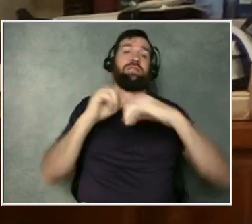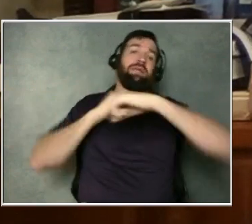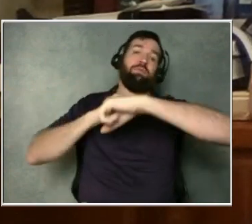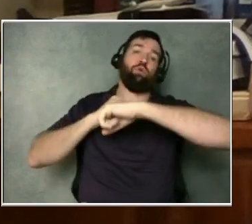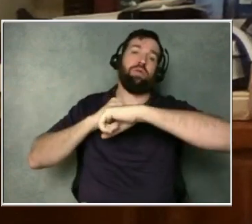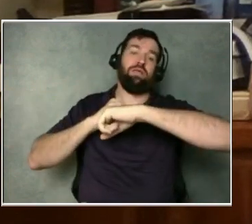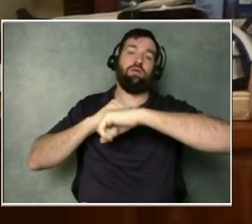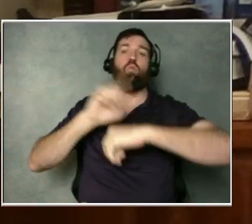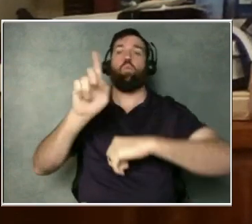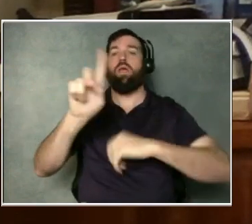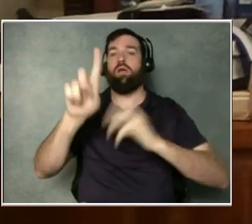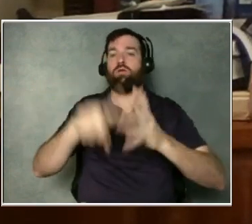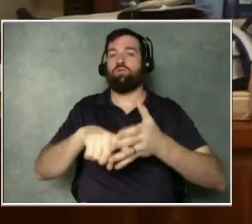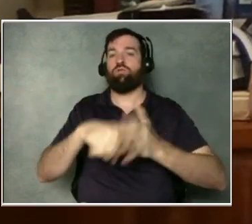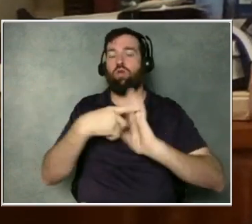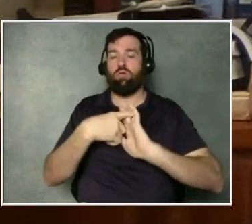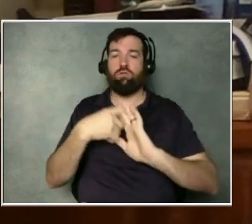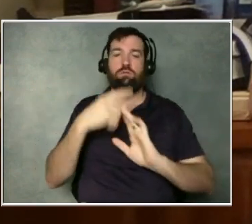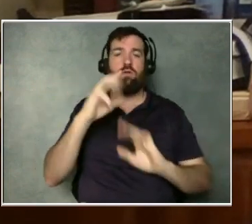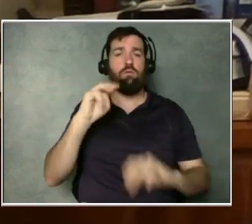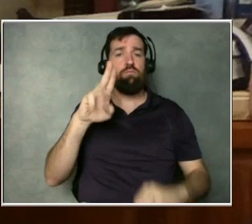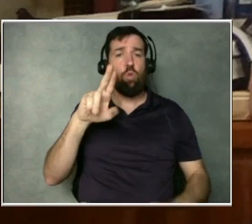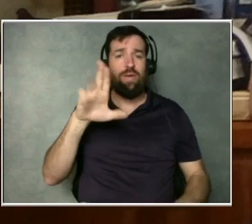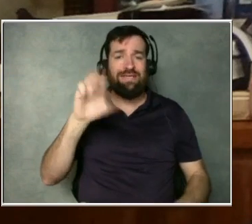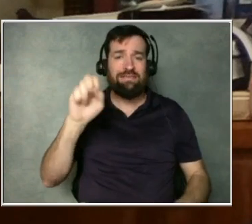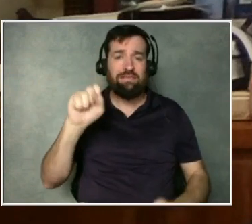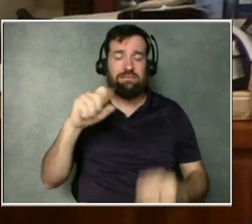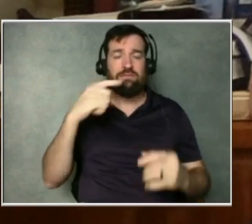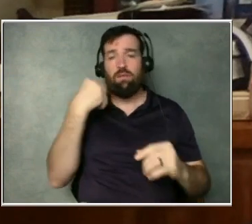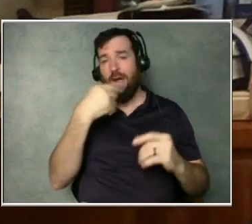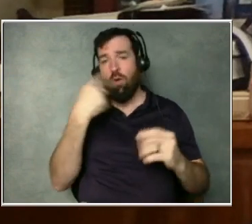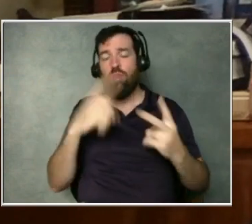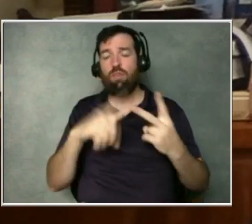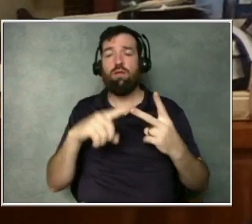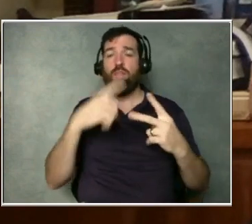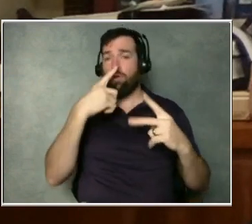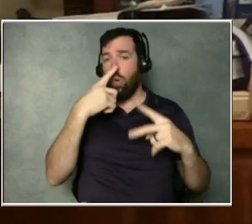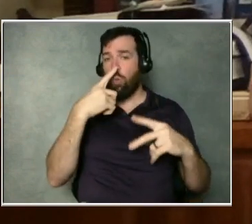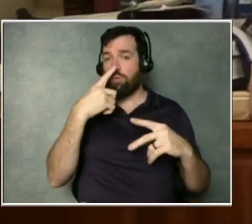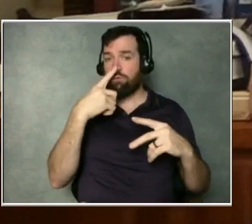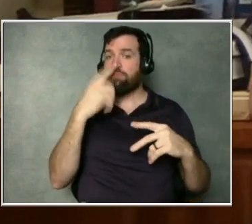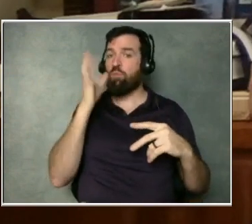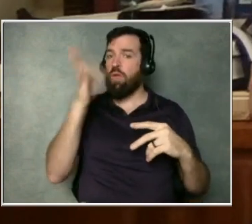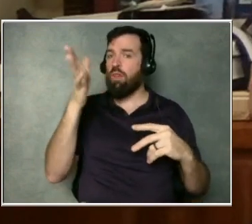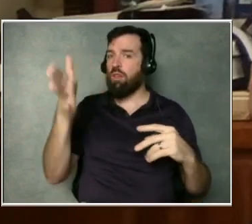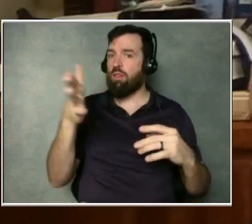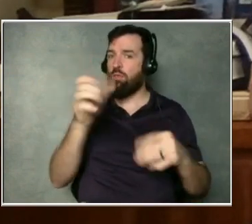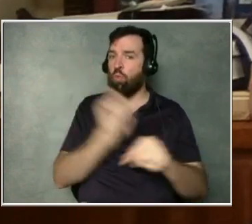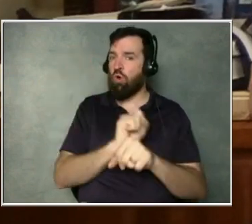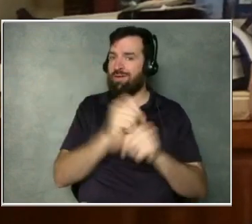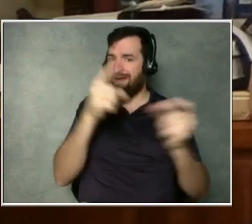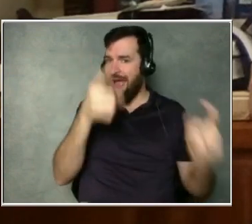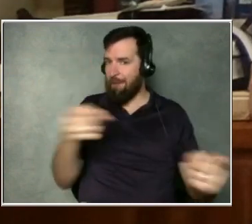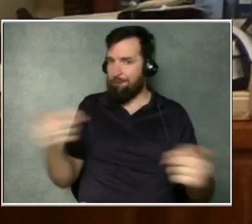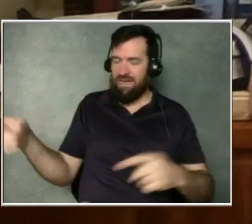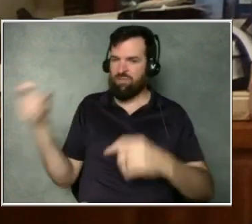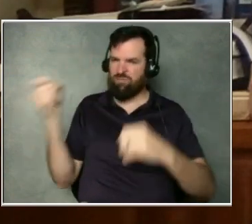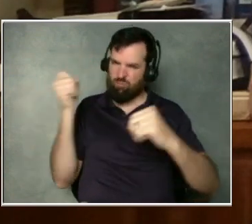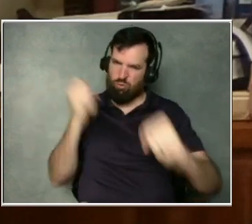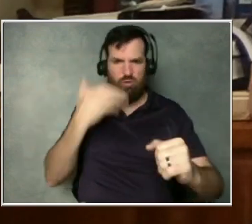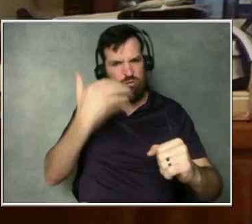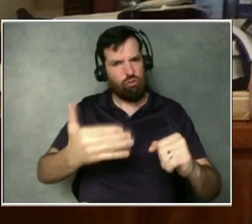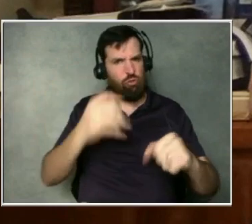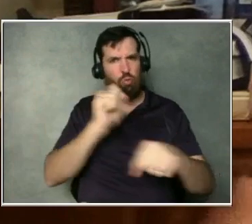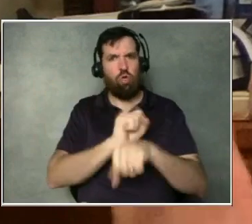portal of entry, mucosal immunity in the mouth and in the nose. Those are coming. Work is going on. It's strong work. We